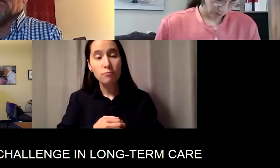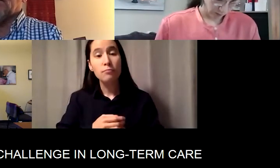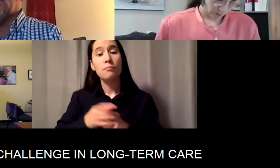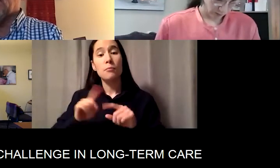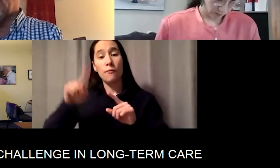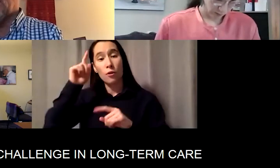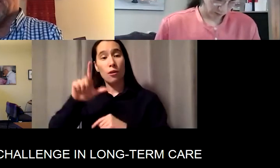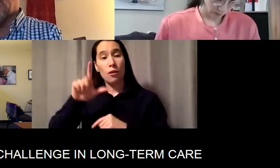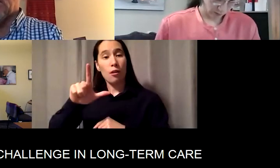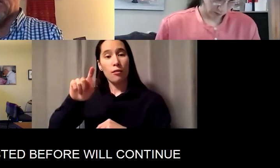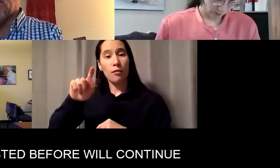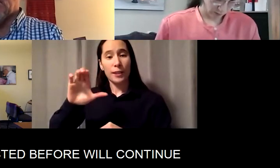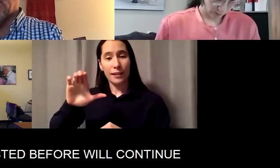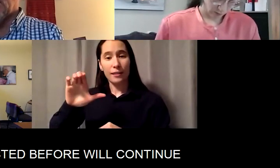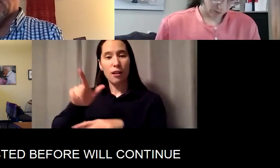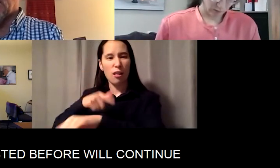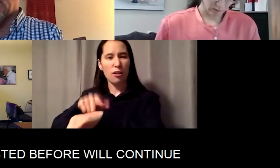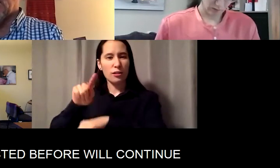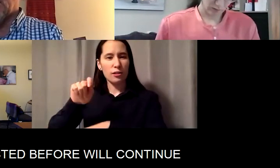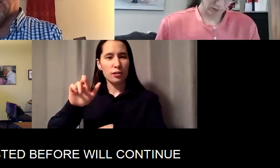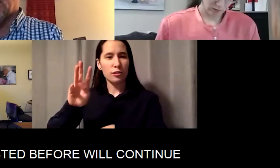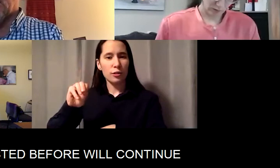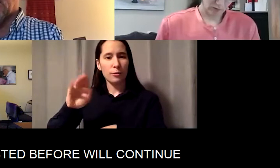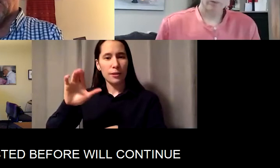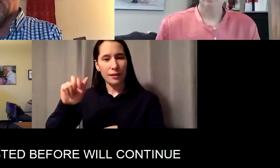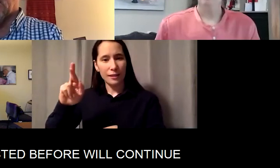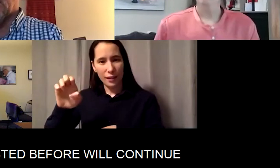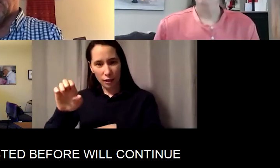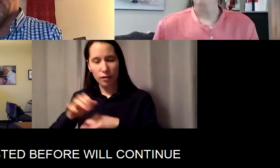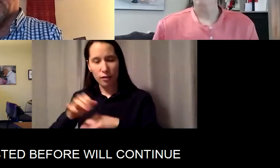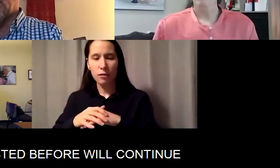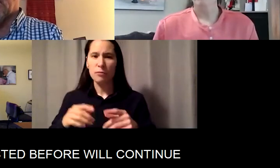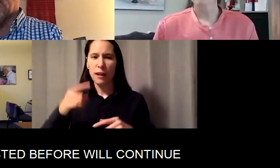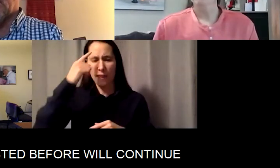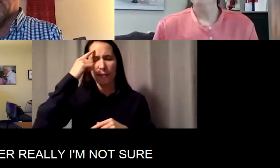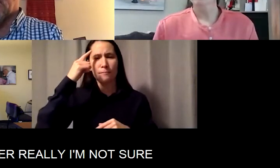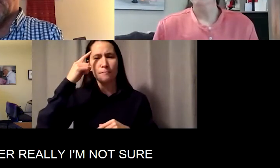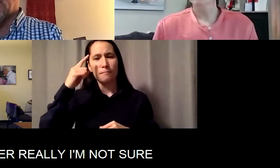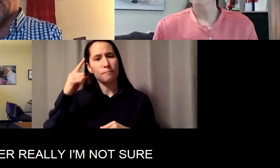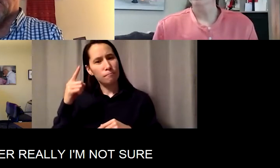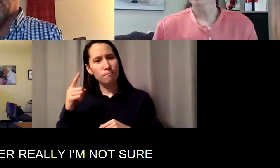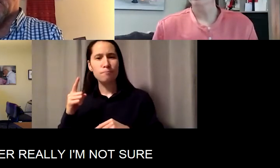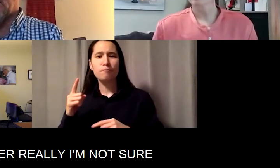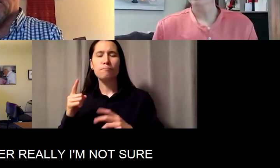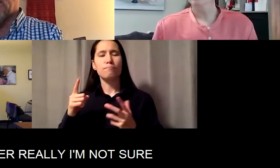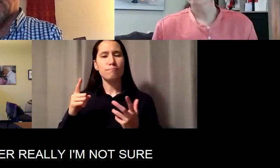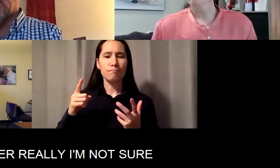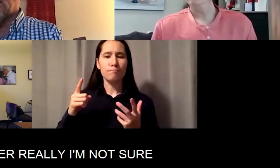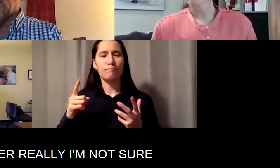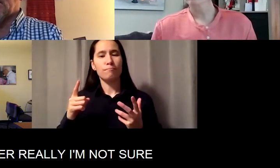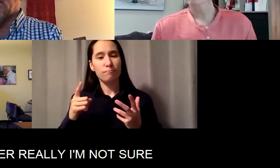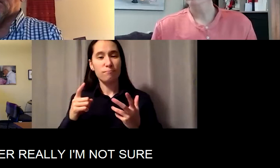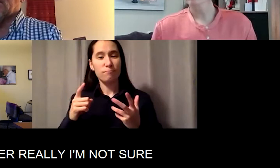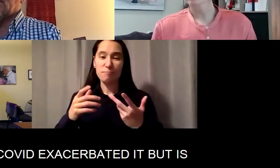that really existed before, will continue to exist after, really, I'm not sure to what degree